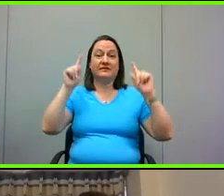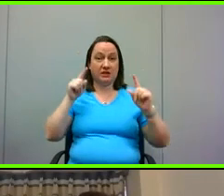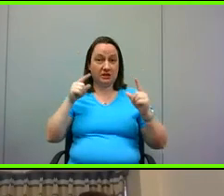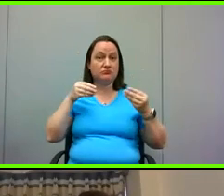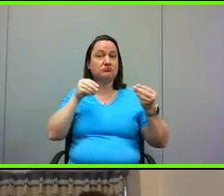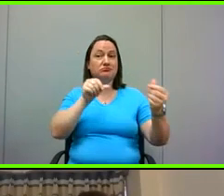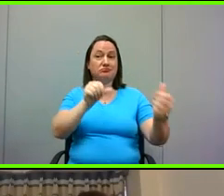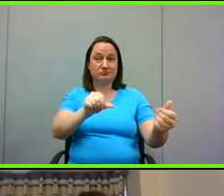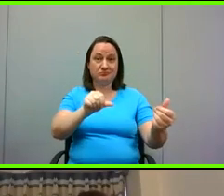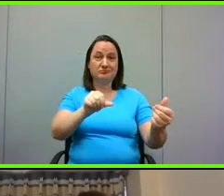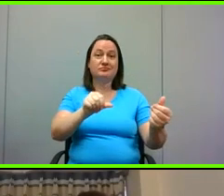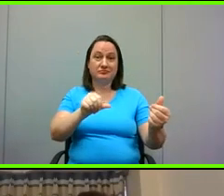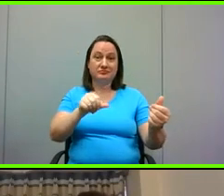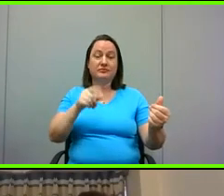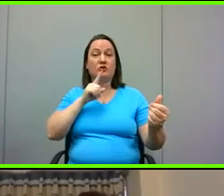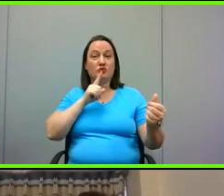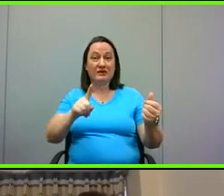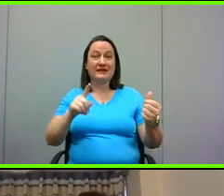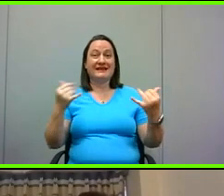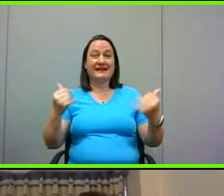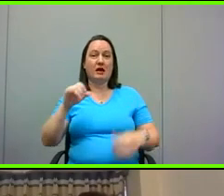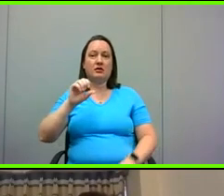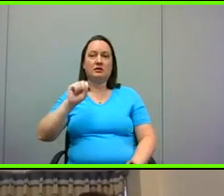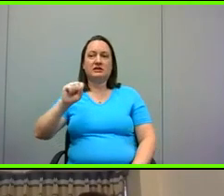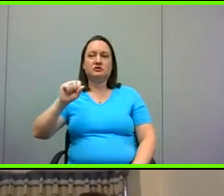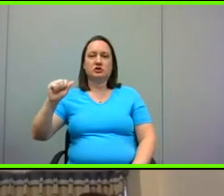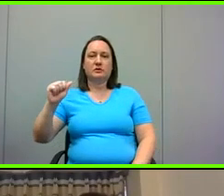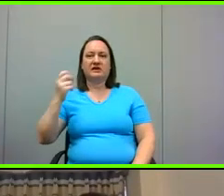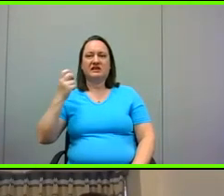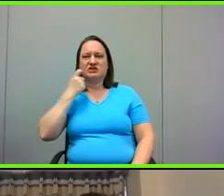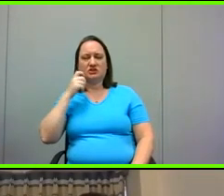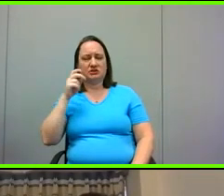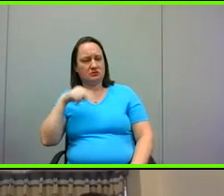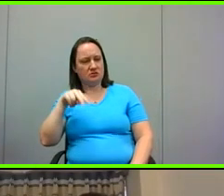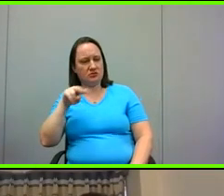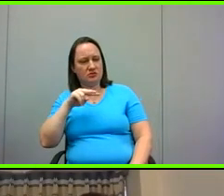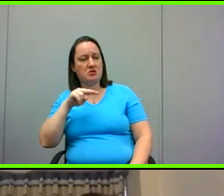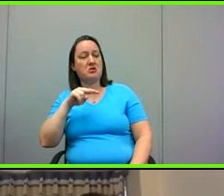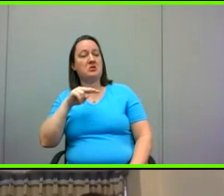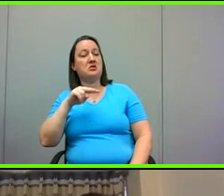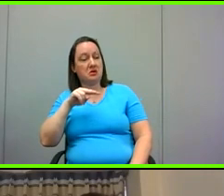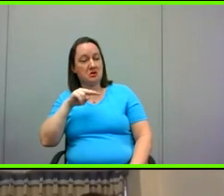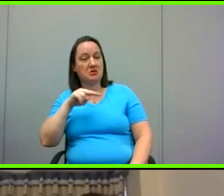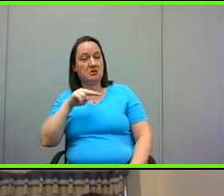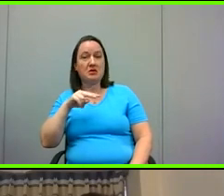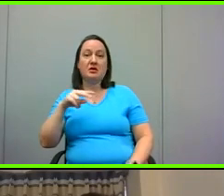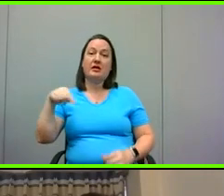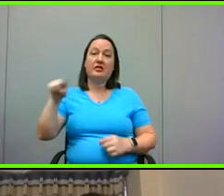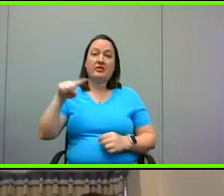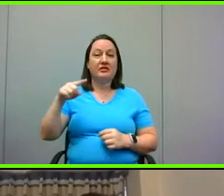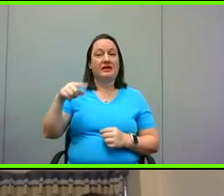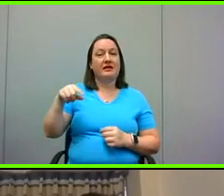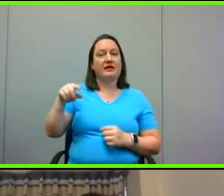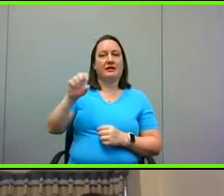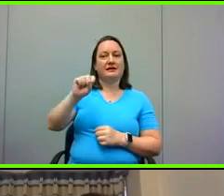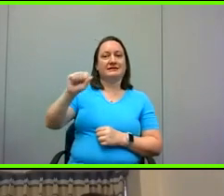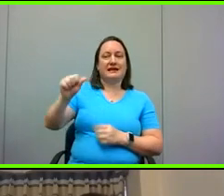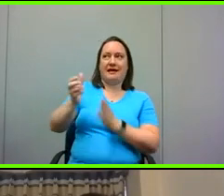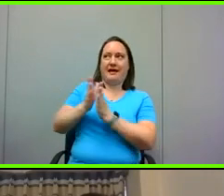successful that the Social Security Administration has just asked us to hire 60 more employees to process claims from